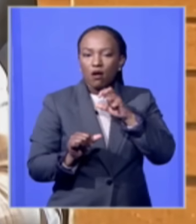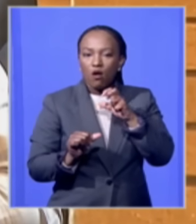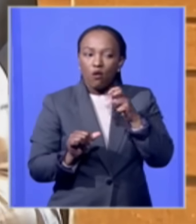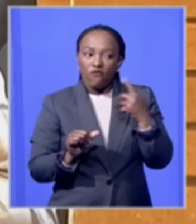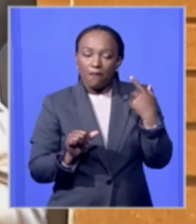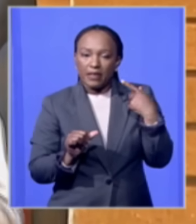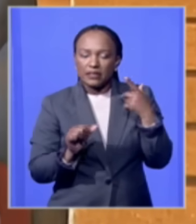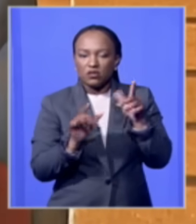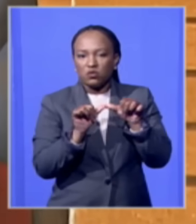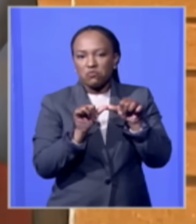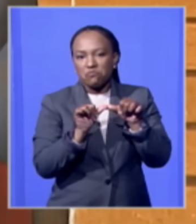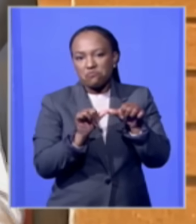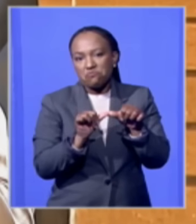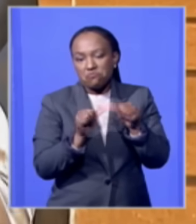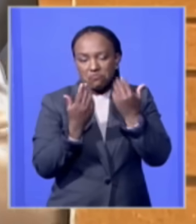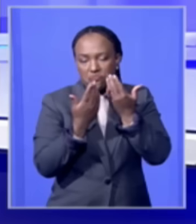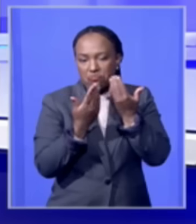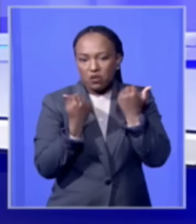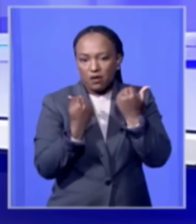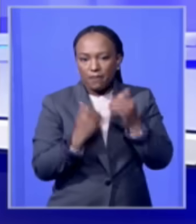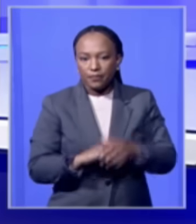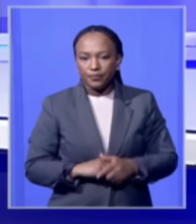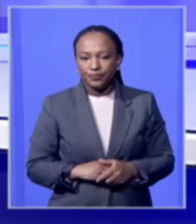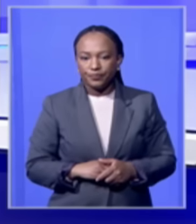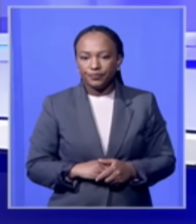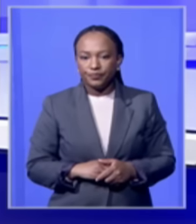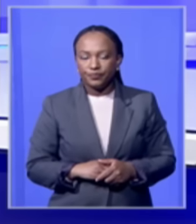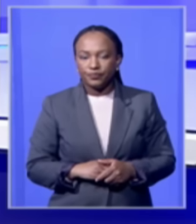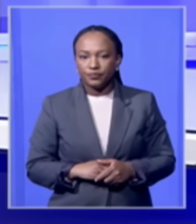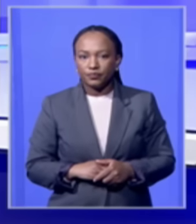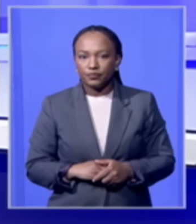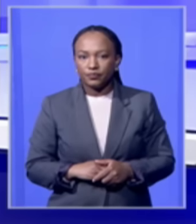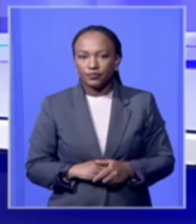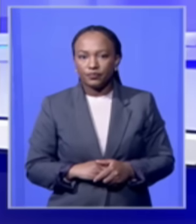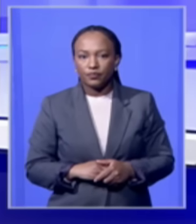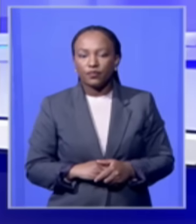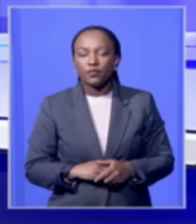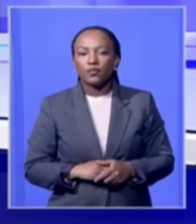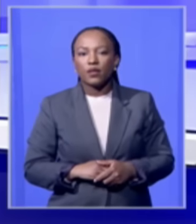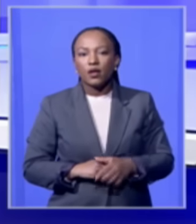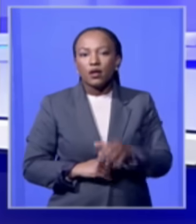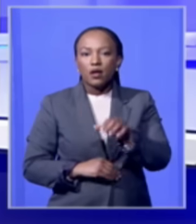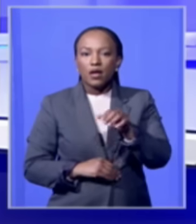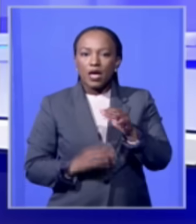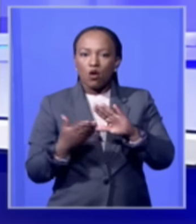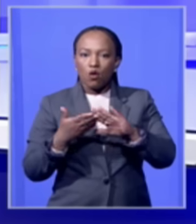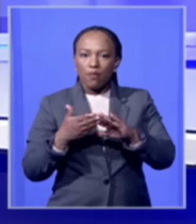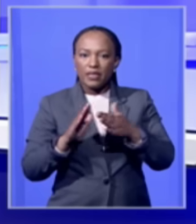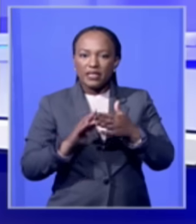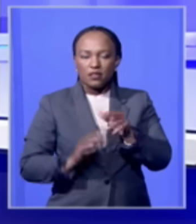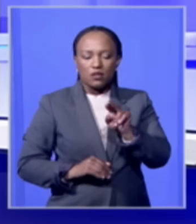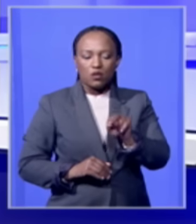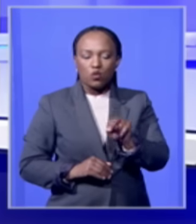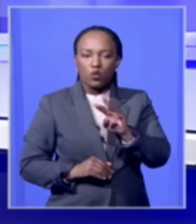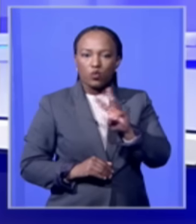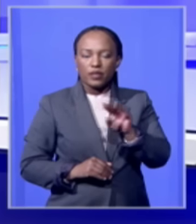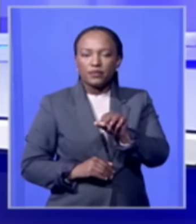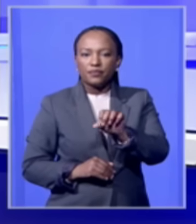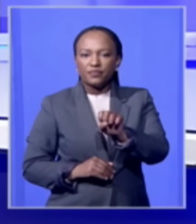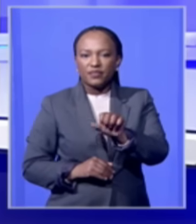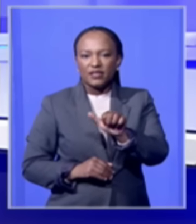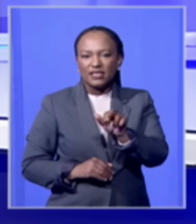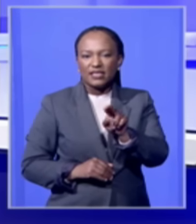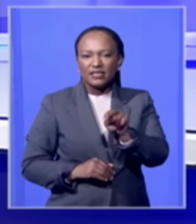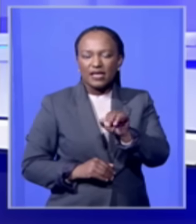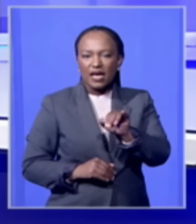ka lewedi. We spent sleepless nights. Badudi ba Sannieshof ka North West ba re ba lapišitšwe ke go phela ka tlase